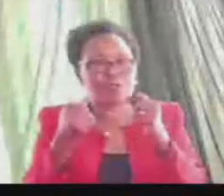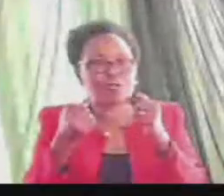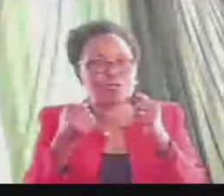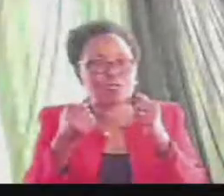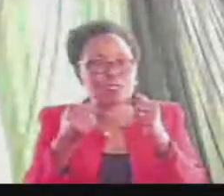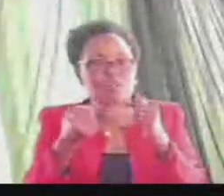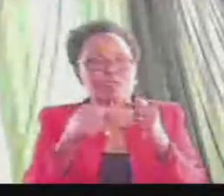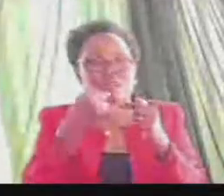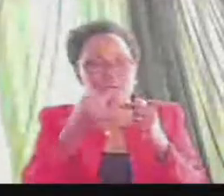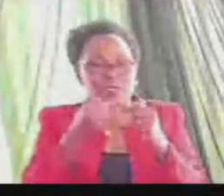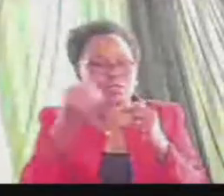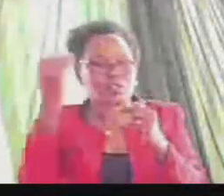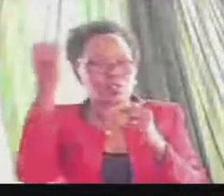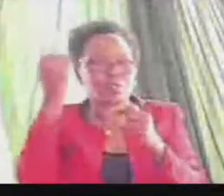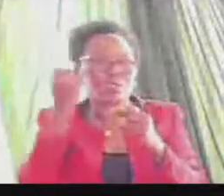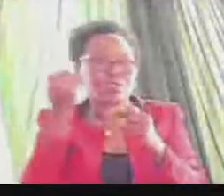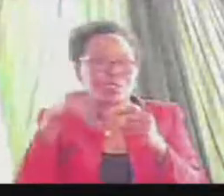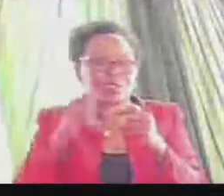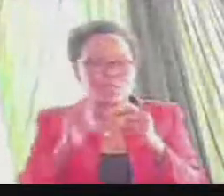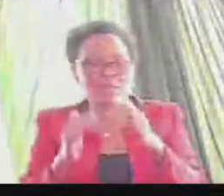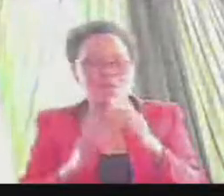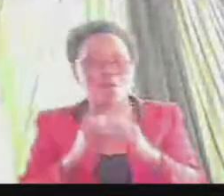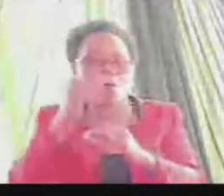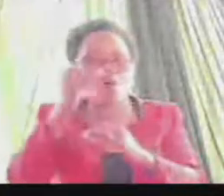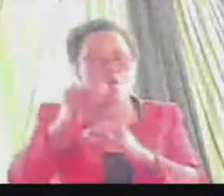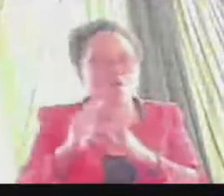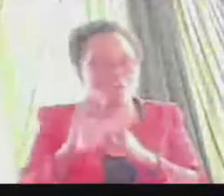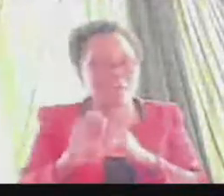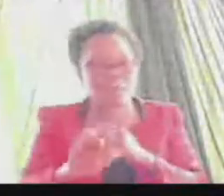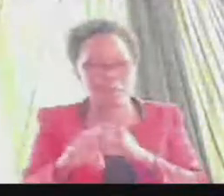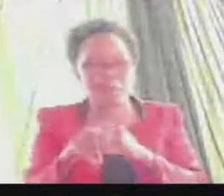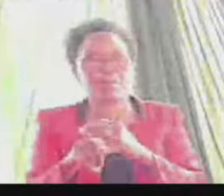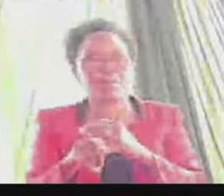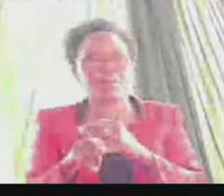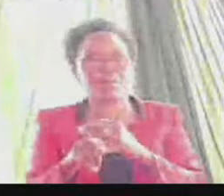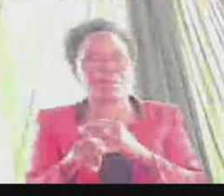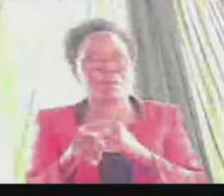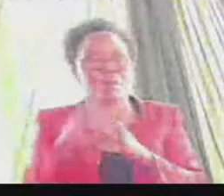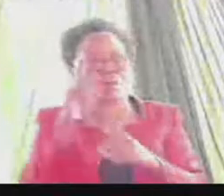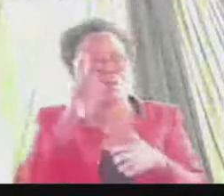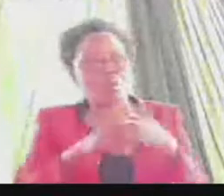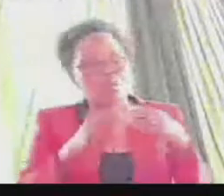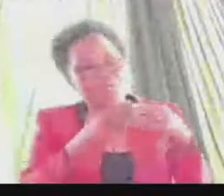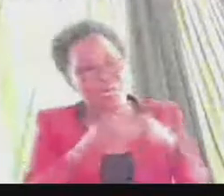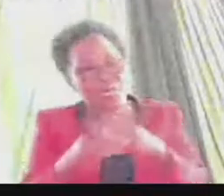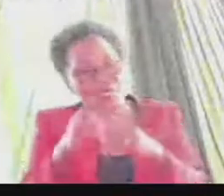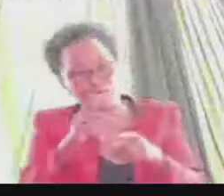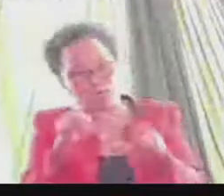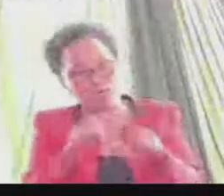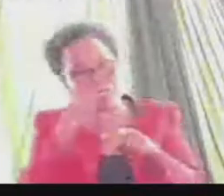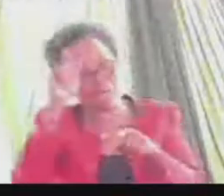overreach. Now, what guides you as a judge, and what are your views regarding that?